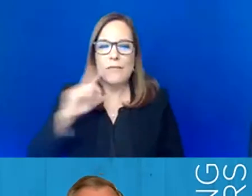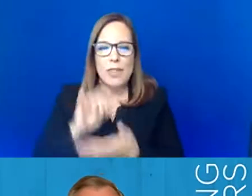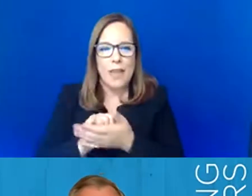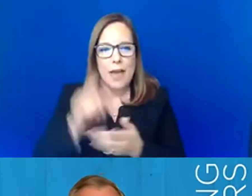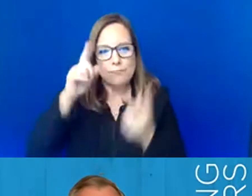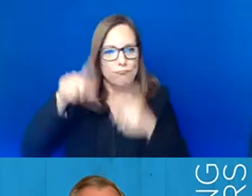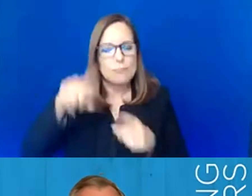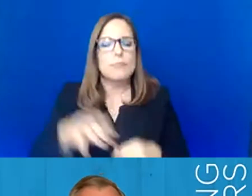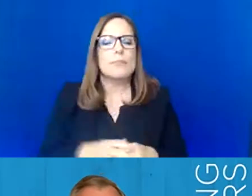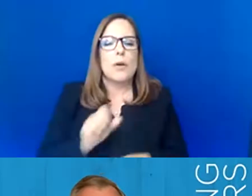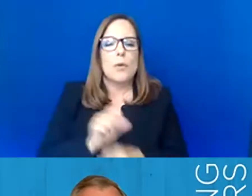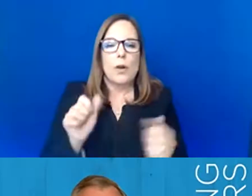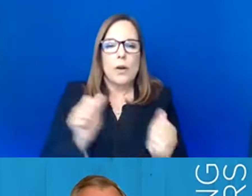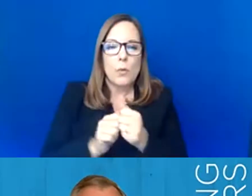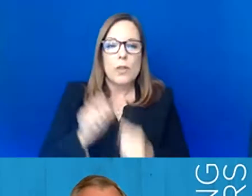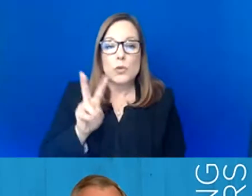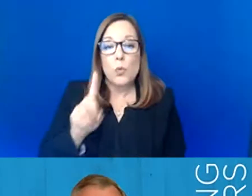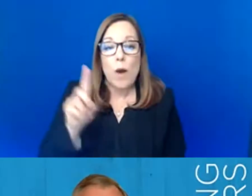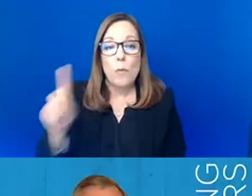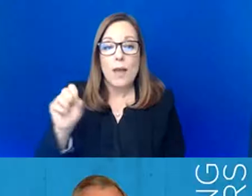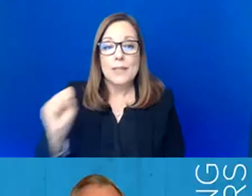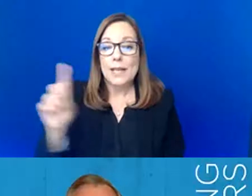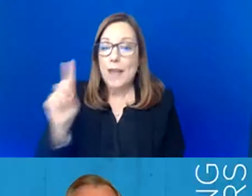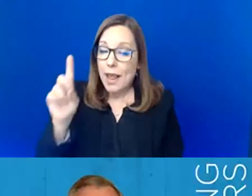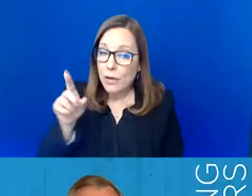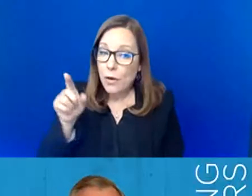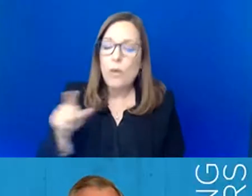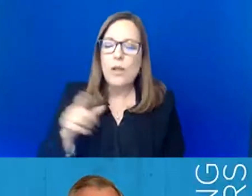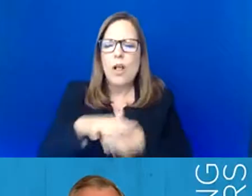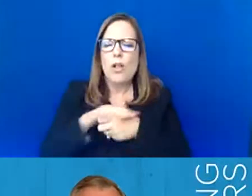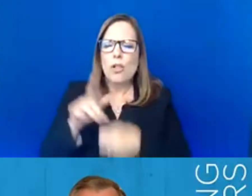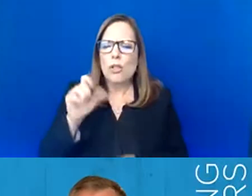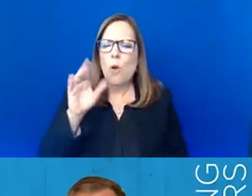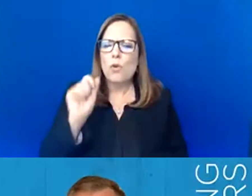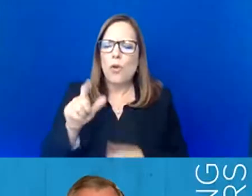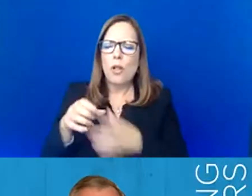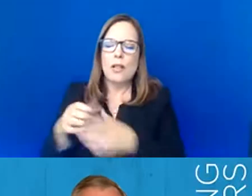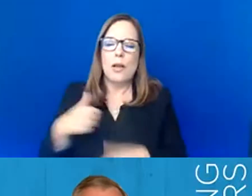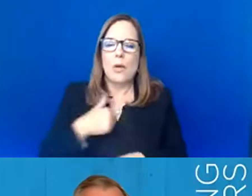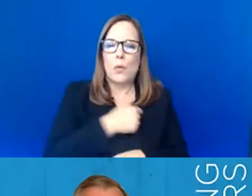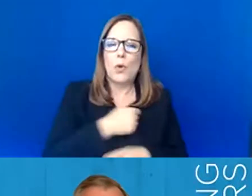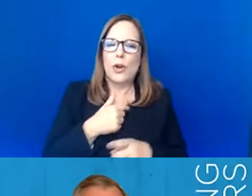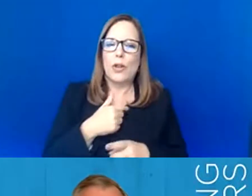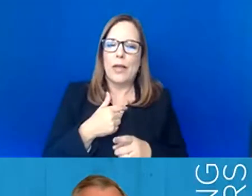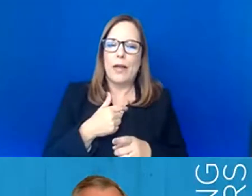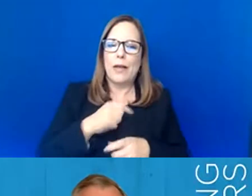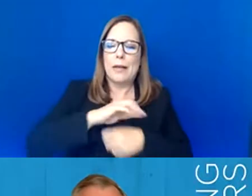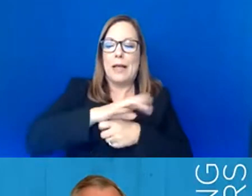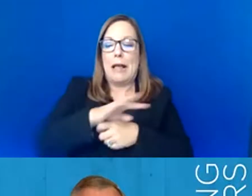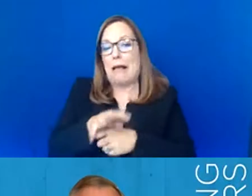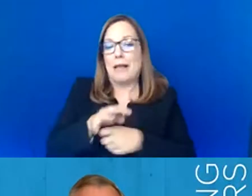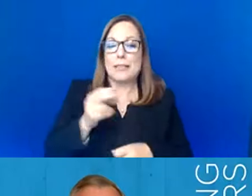Diego as sort of they're our local hub, and we're the spokes in terms of